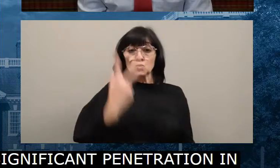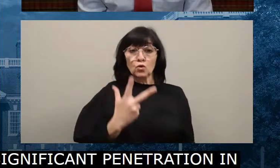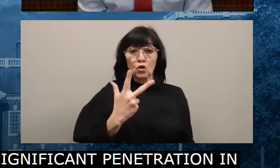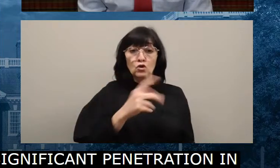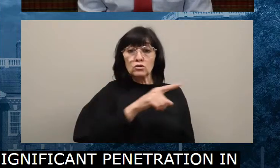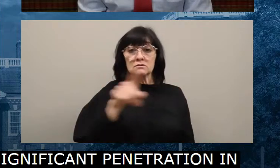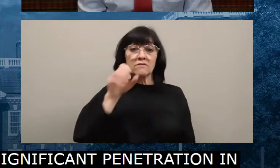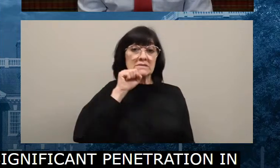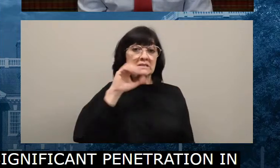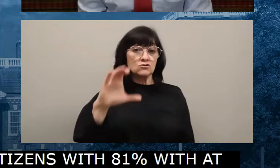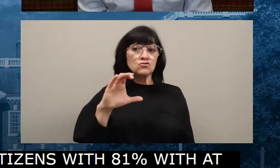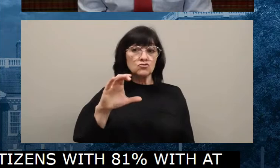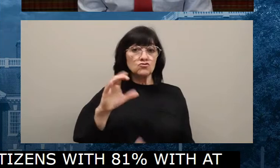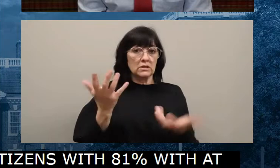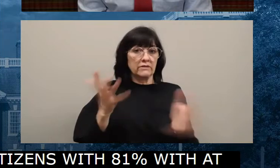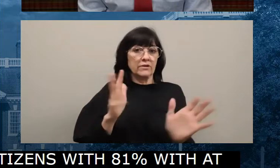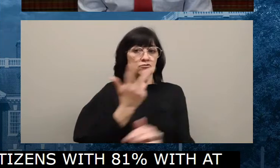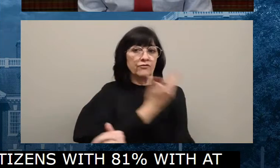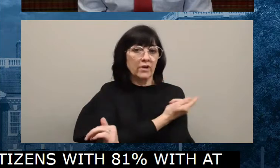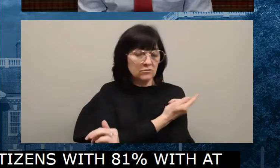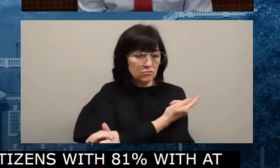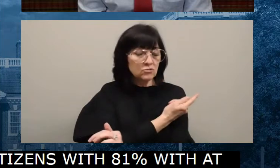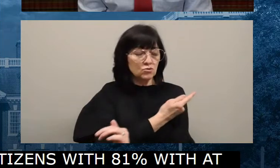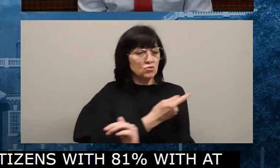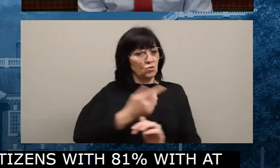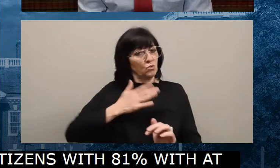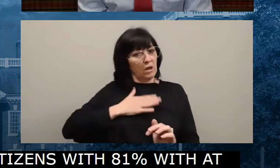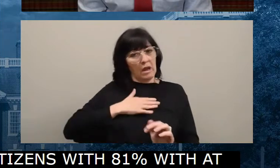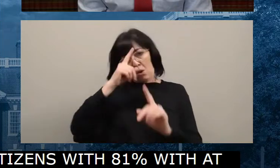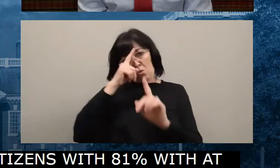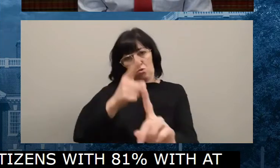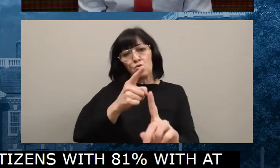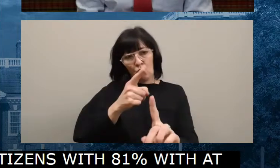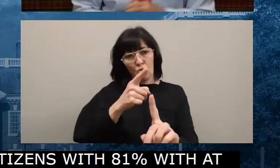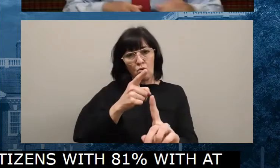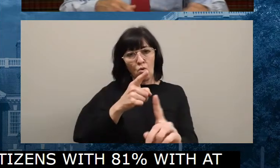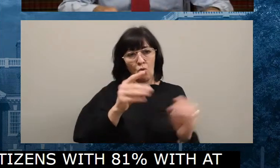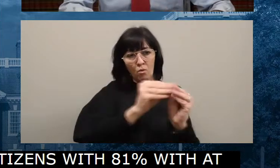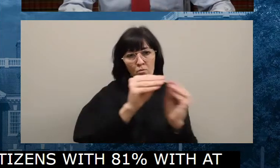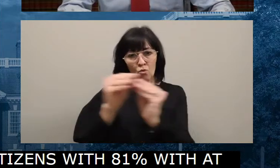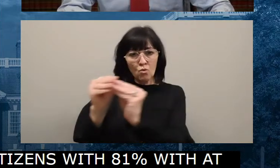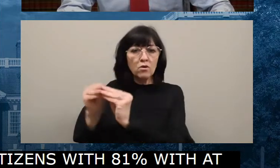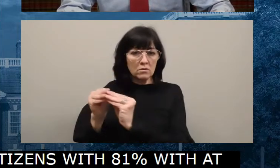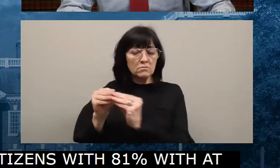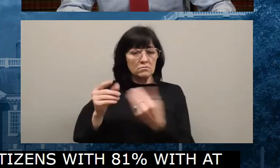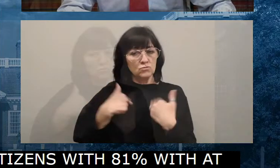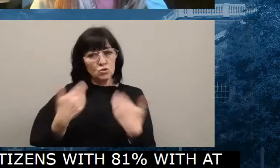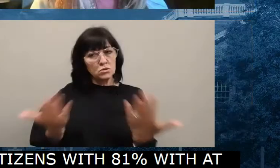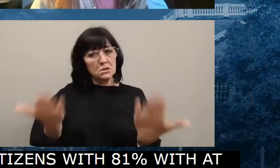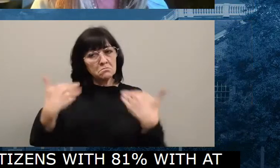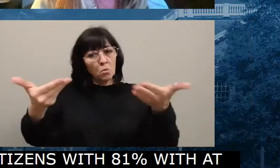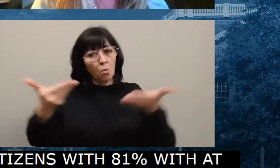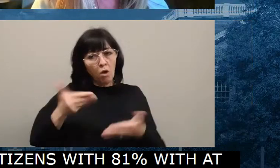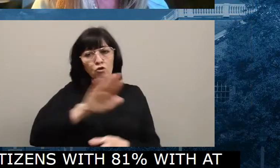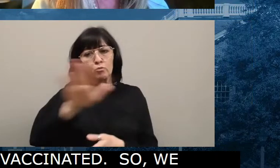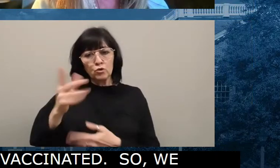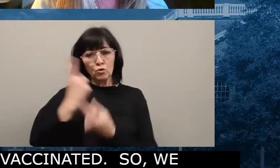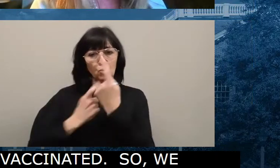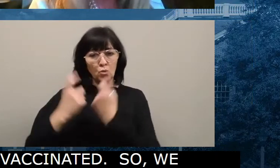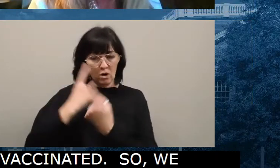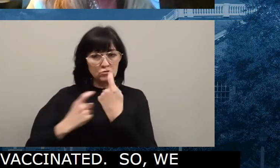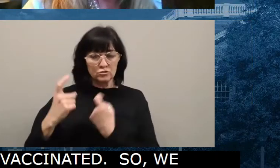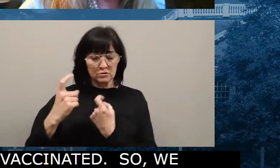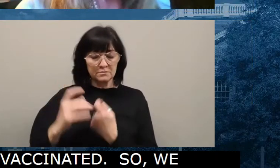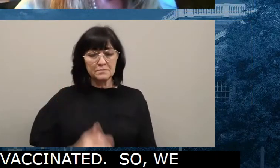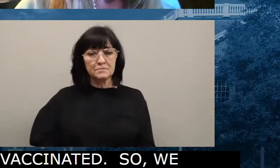make progress in that area. So we would invite any questions that you have at this point in time. All right, first we'll go